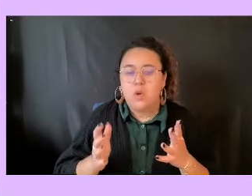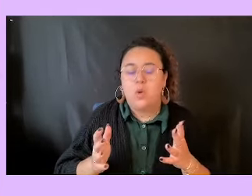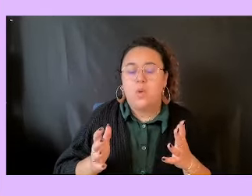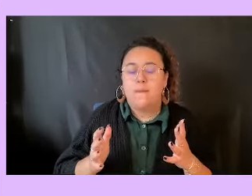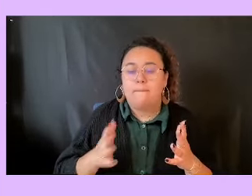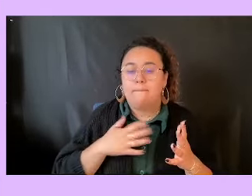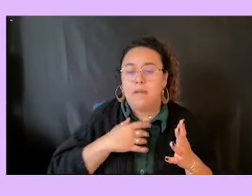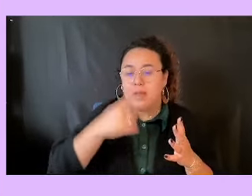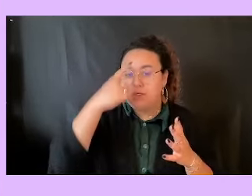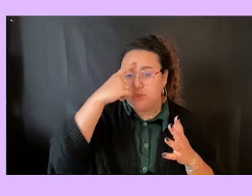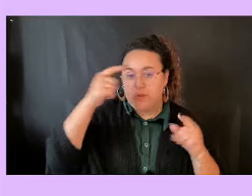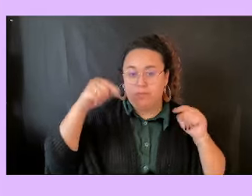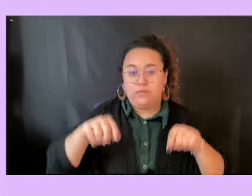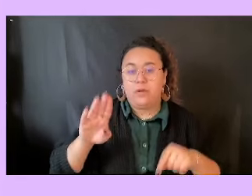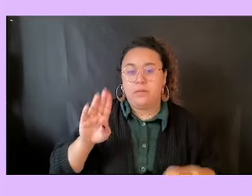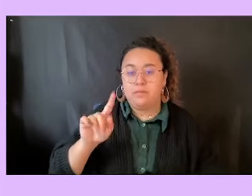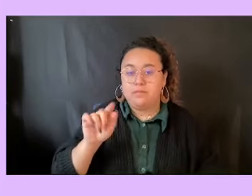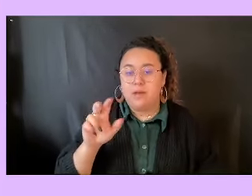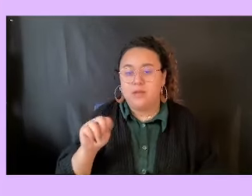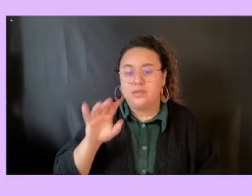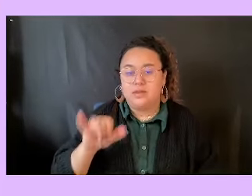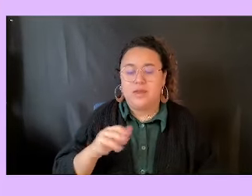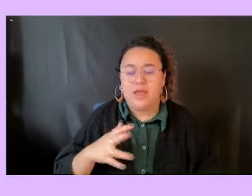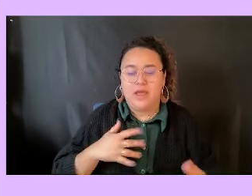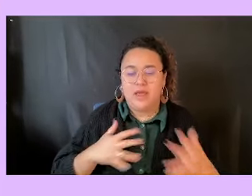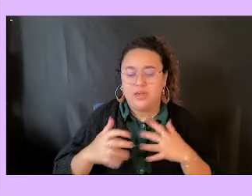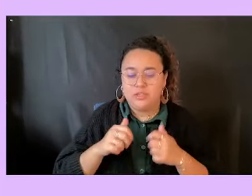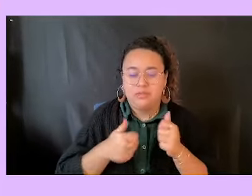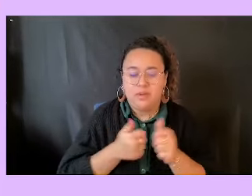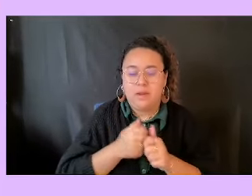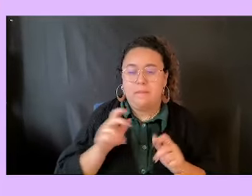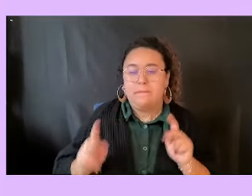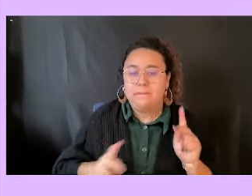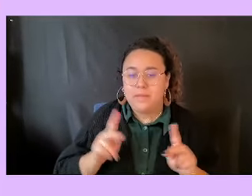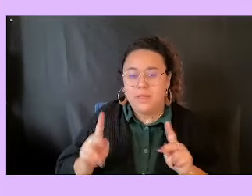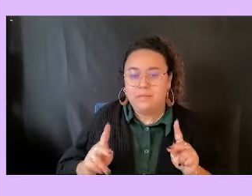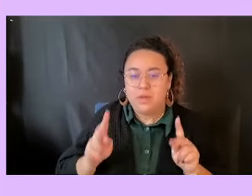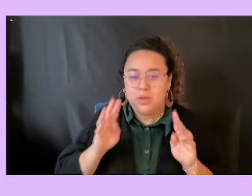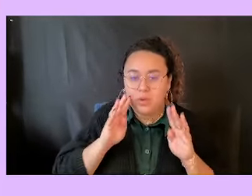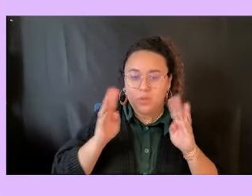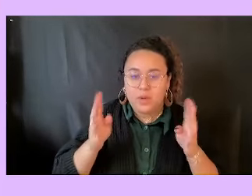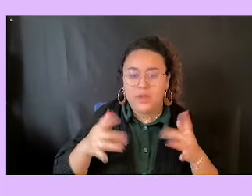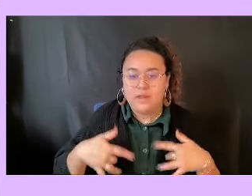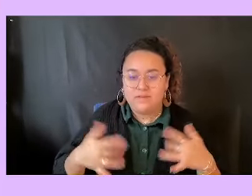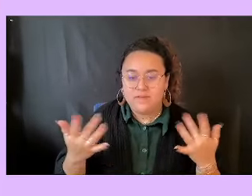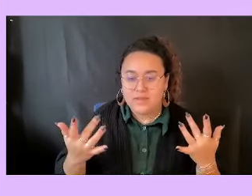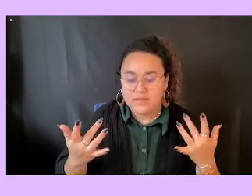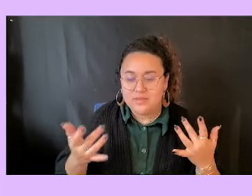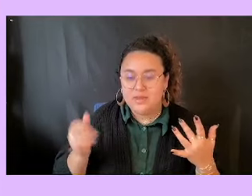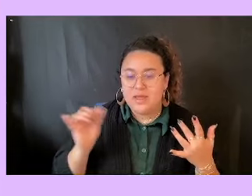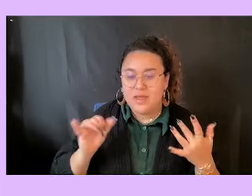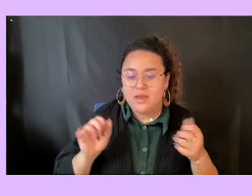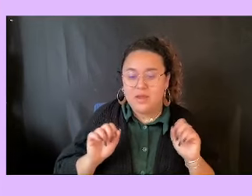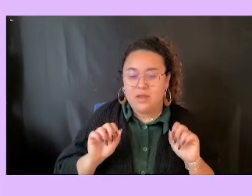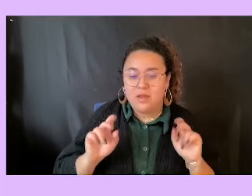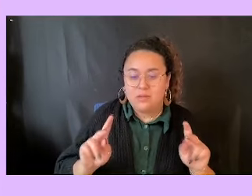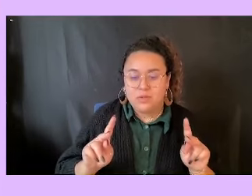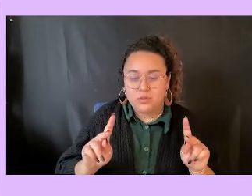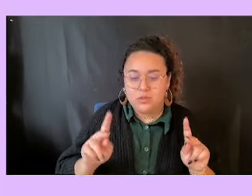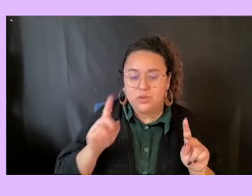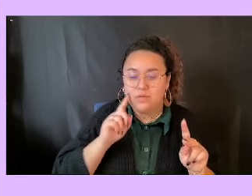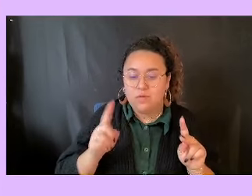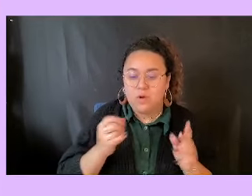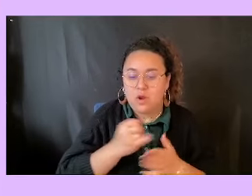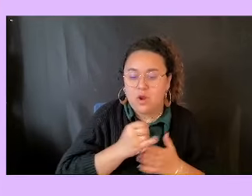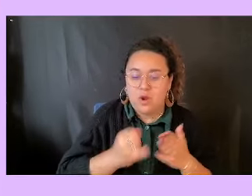for Boston is that energy of people creating events and opportunities for arts